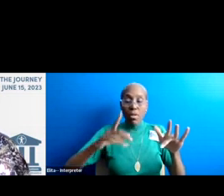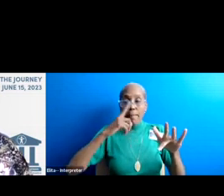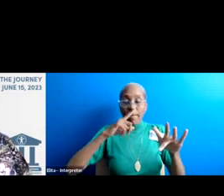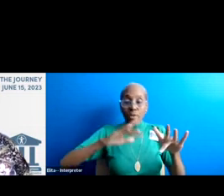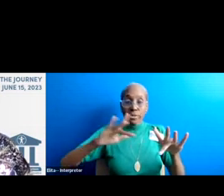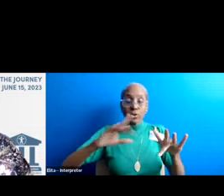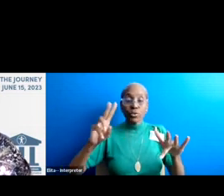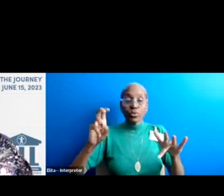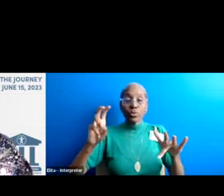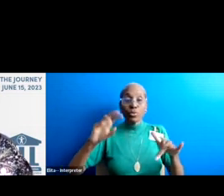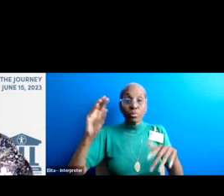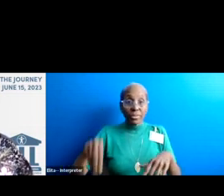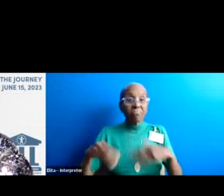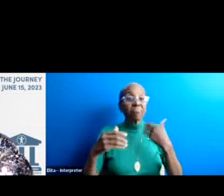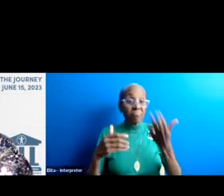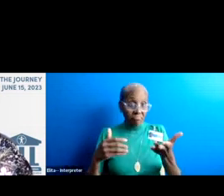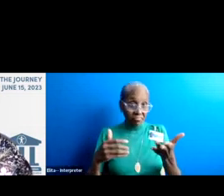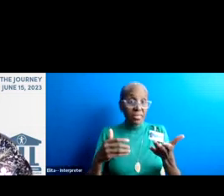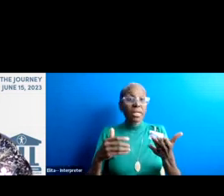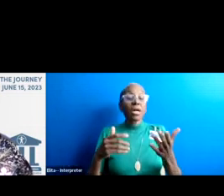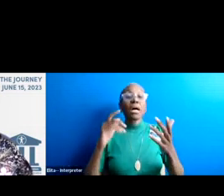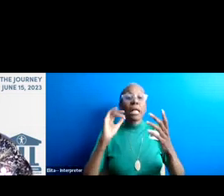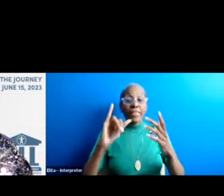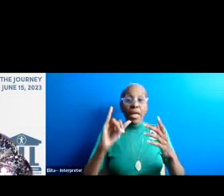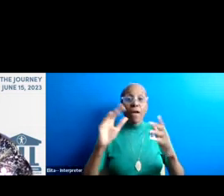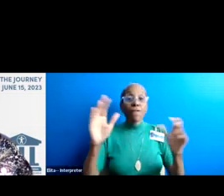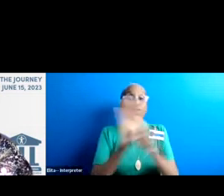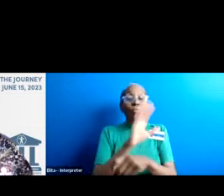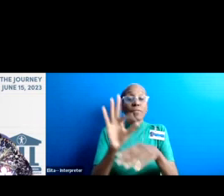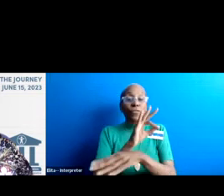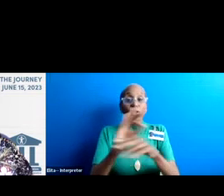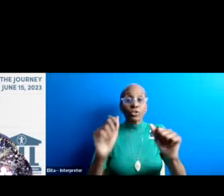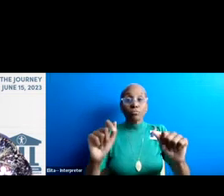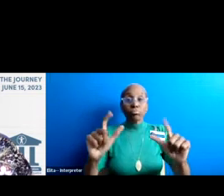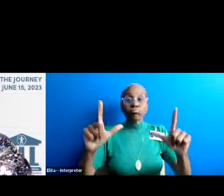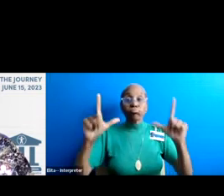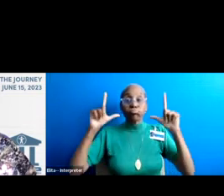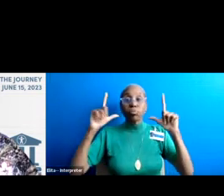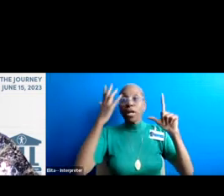to 200%. Does the site still fully function